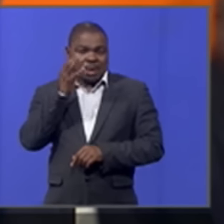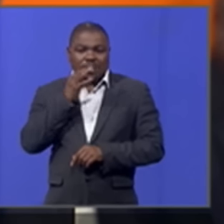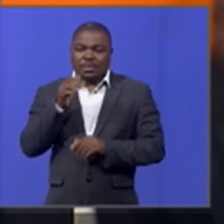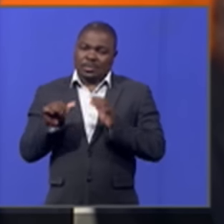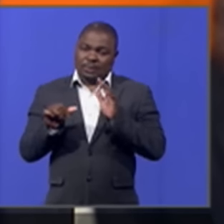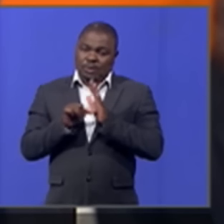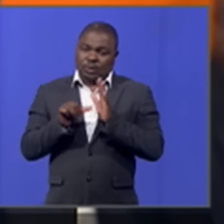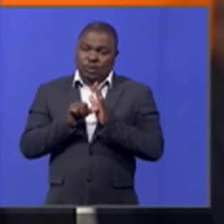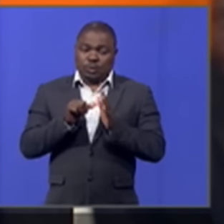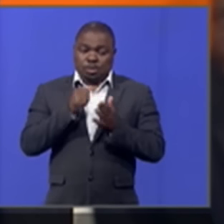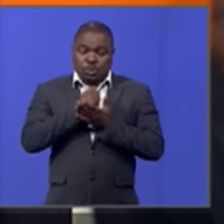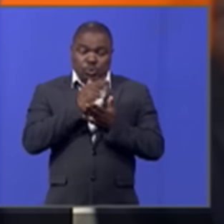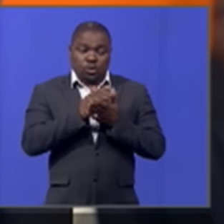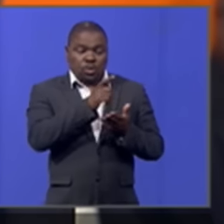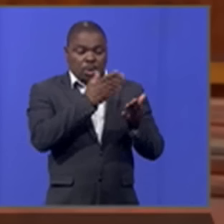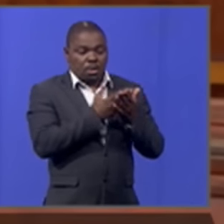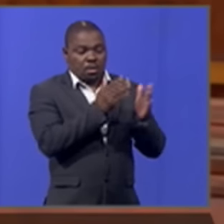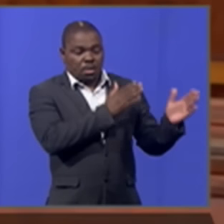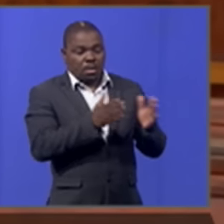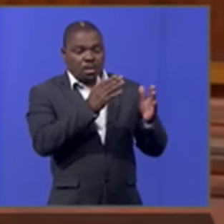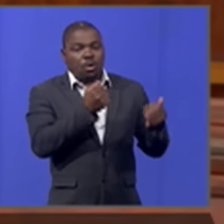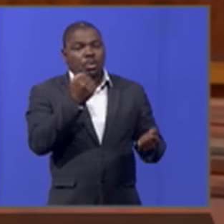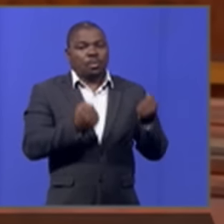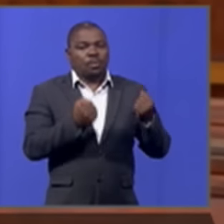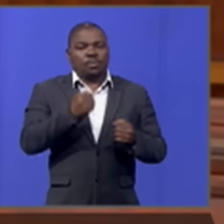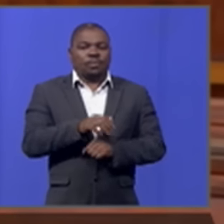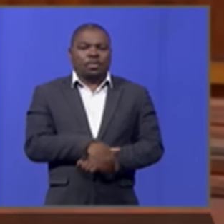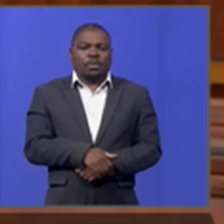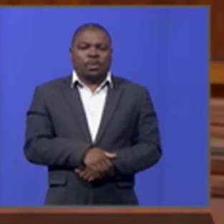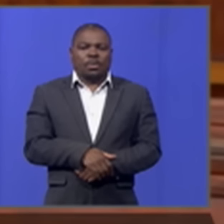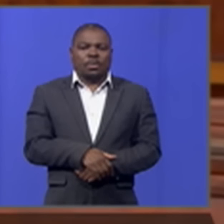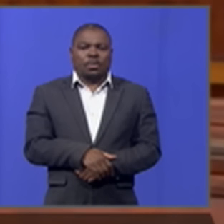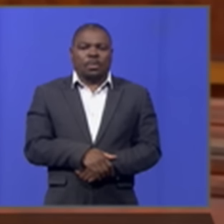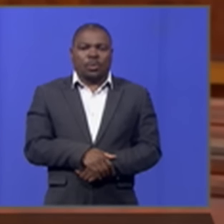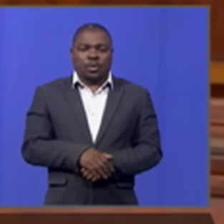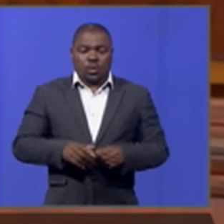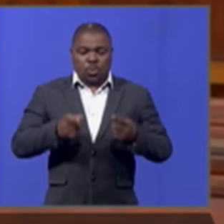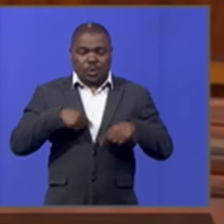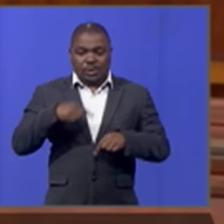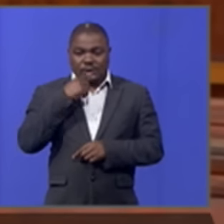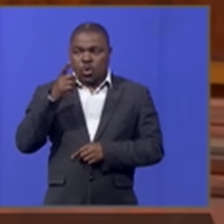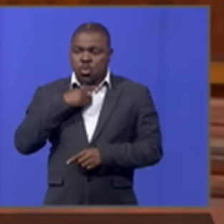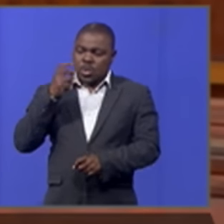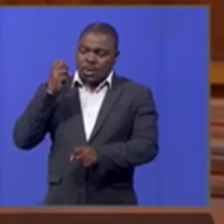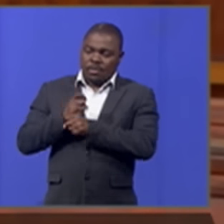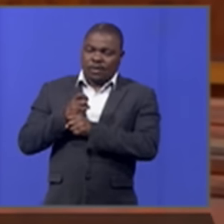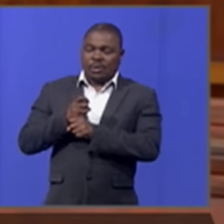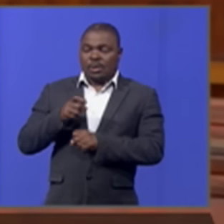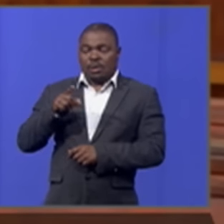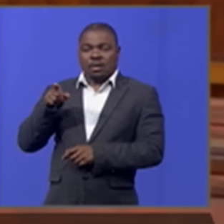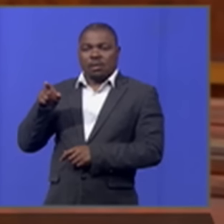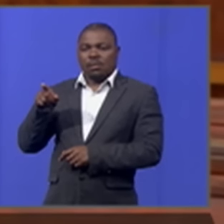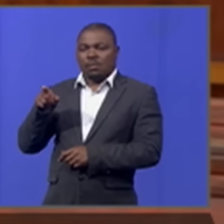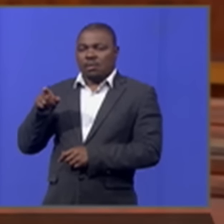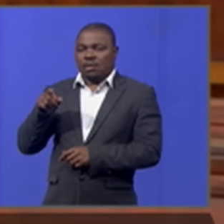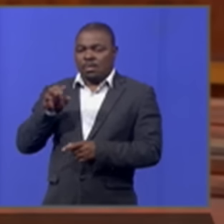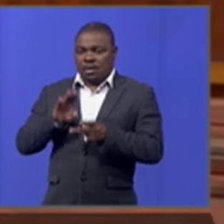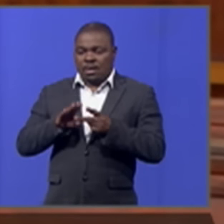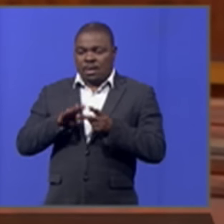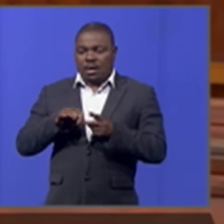gobolela mogotsi go ka ipakanyetsa tsheko. We are submitting our ship that the state refusal and actually